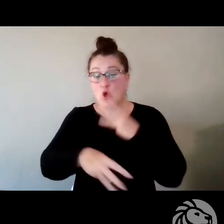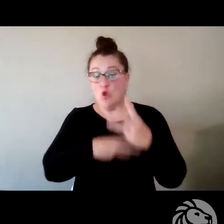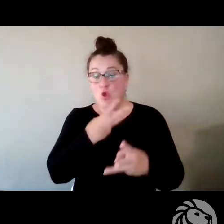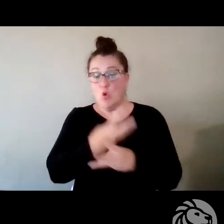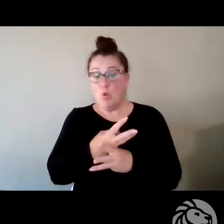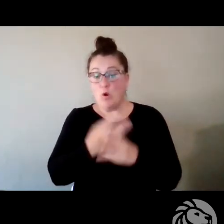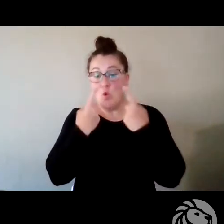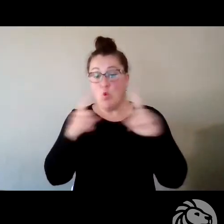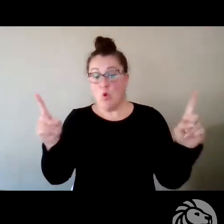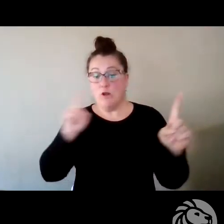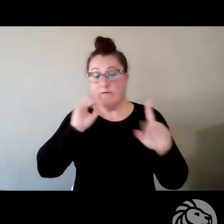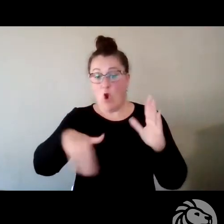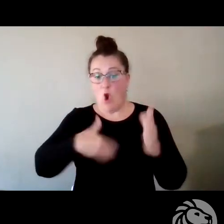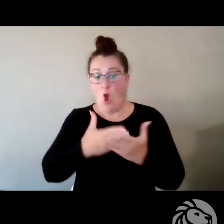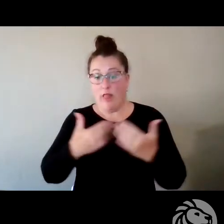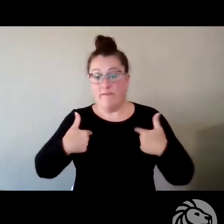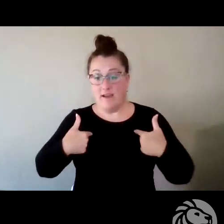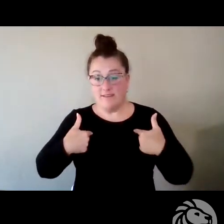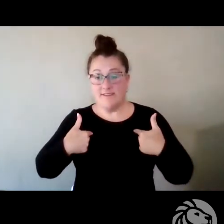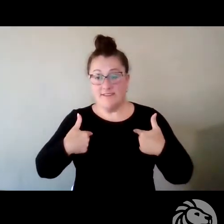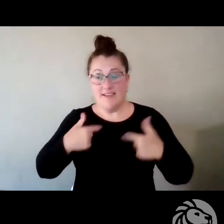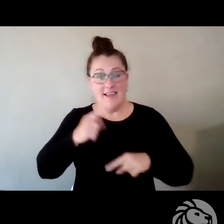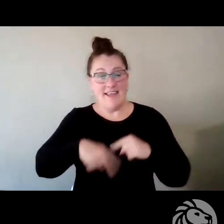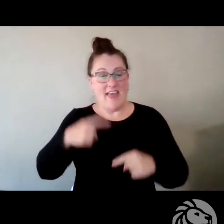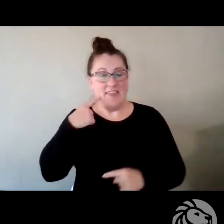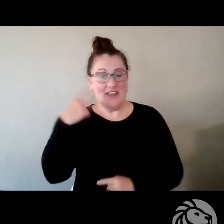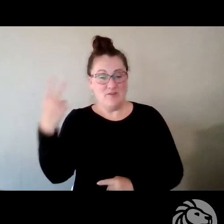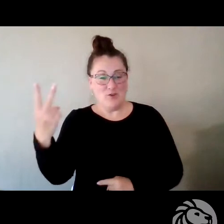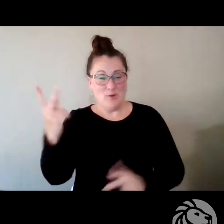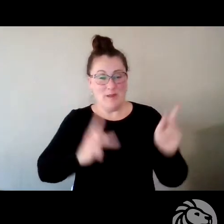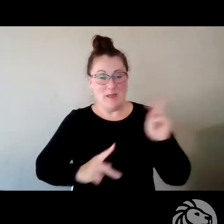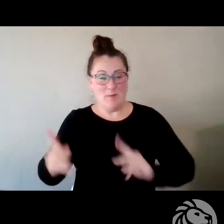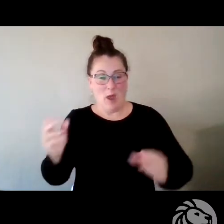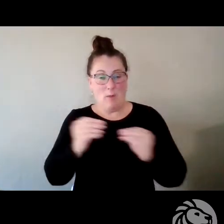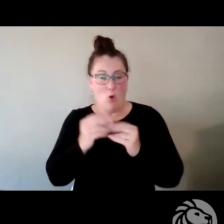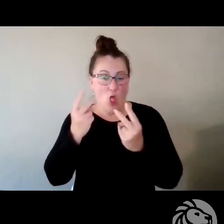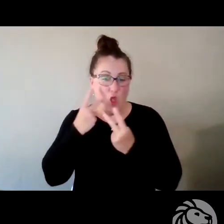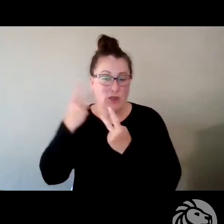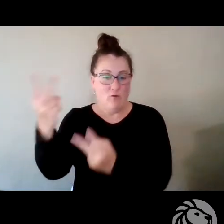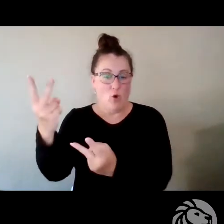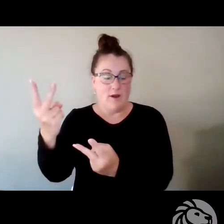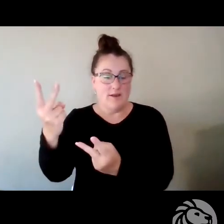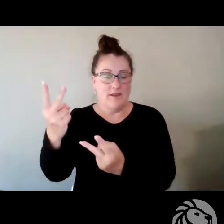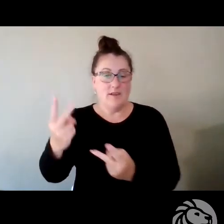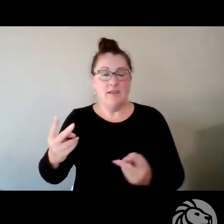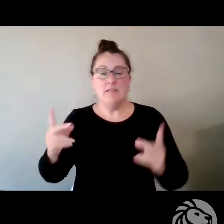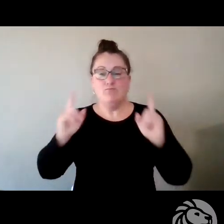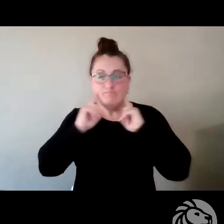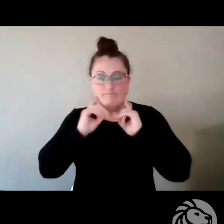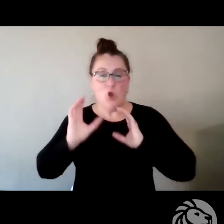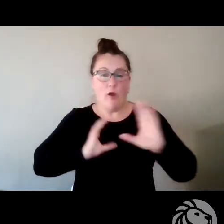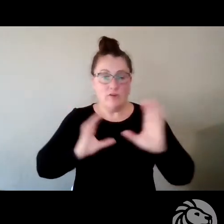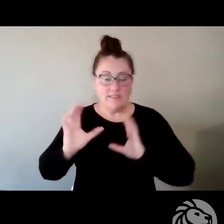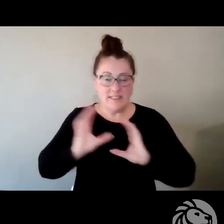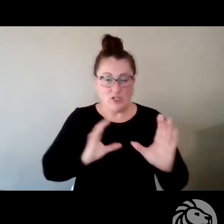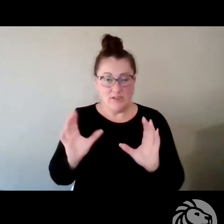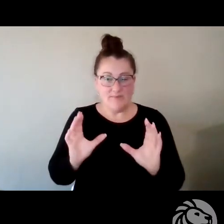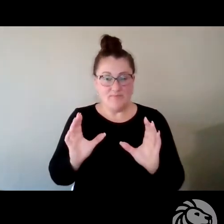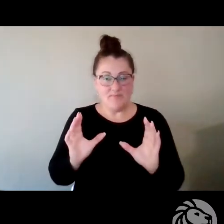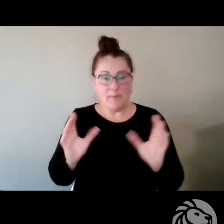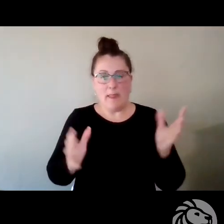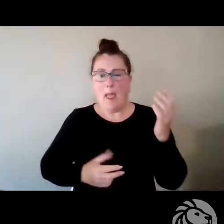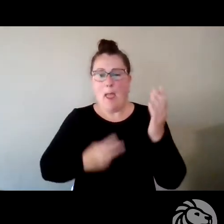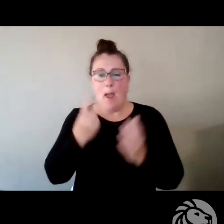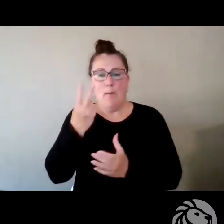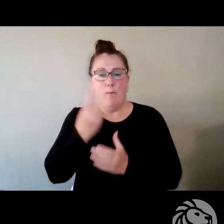all of us. I can't think of two people who I'm more looking forward to hearing in conversation. Both